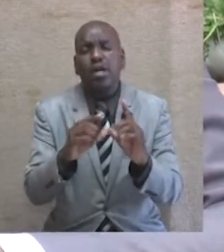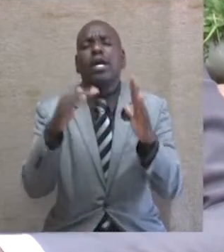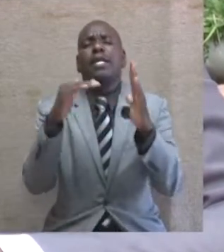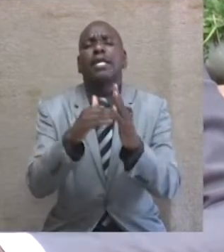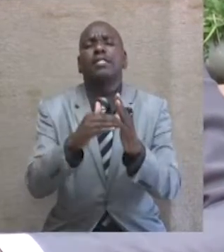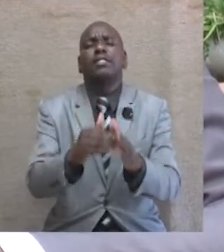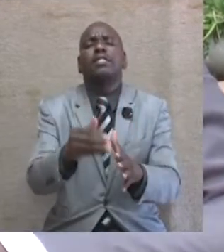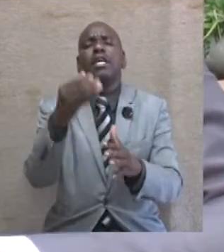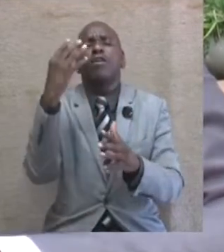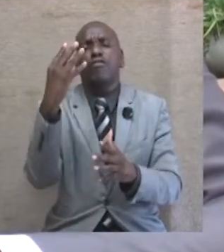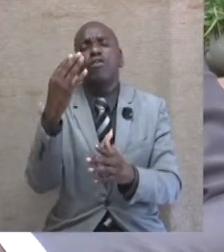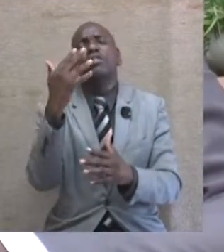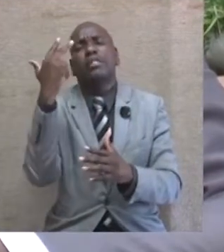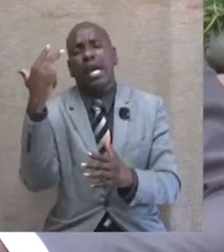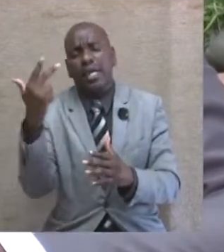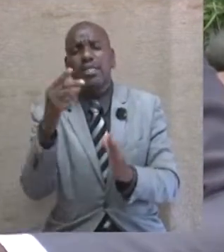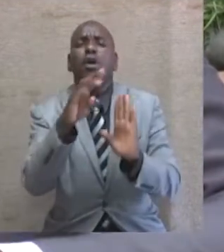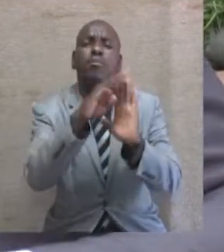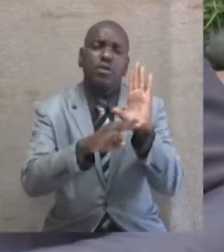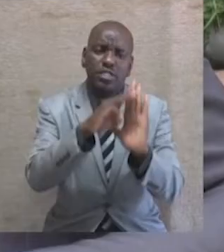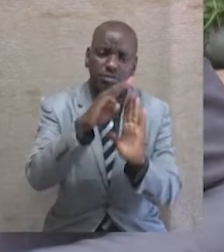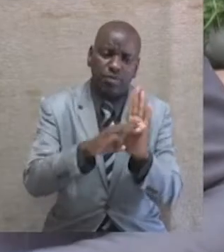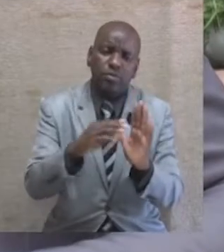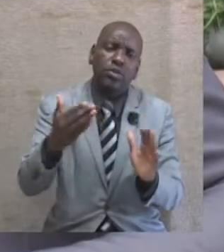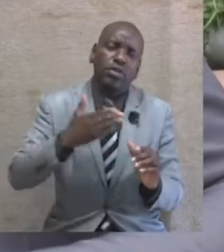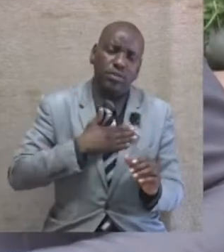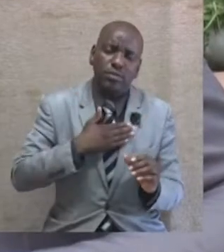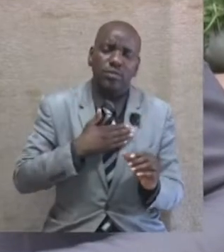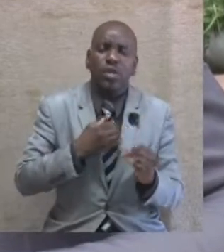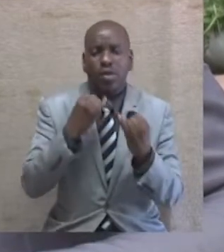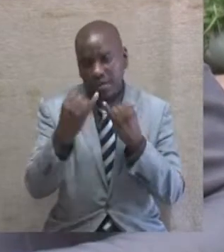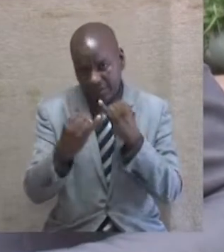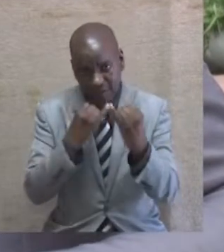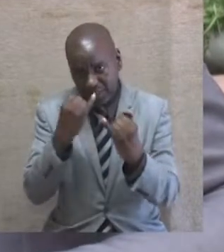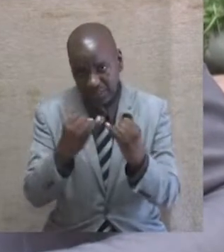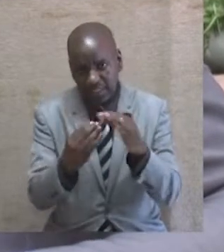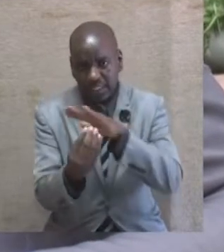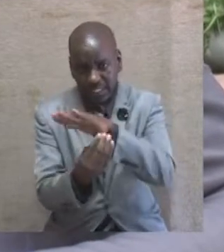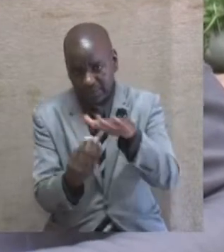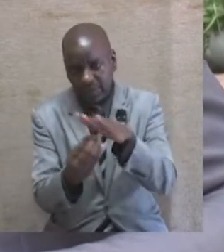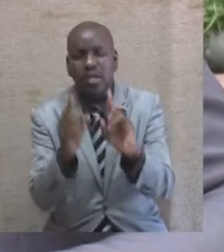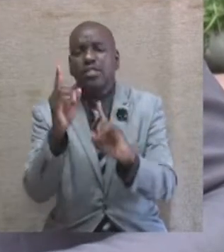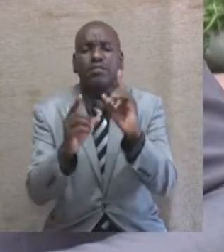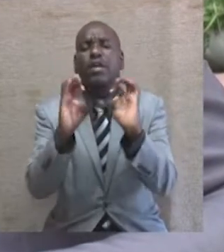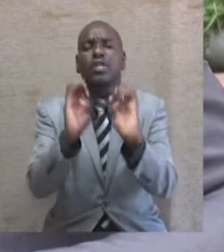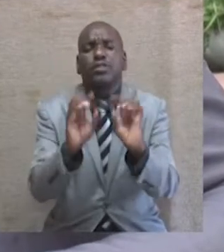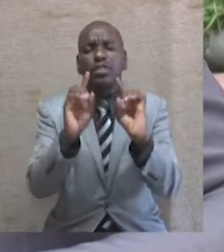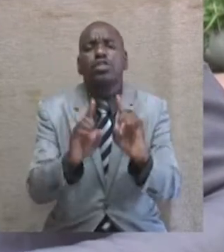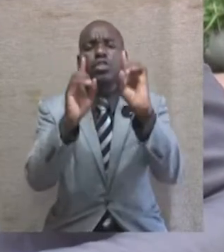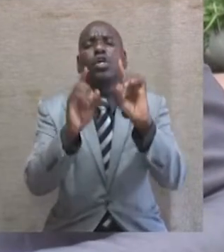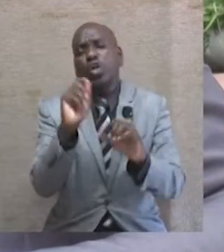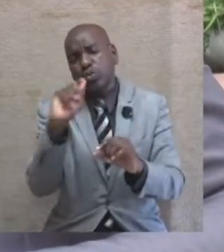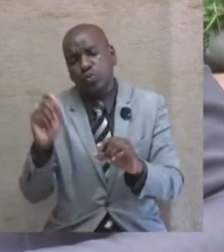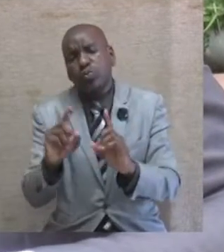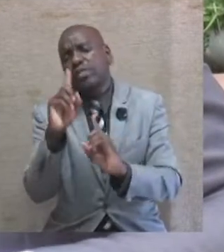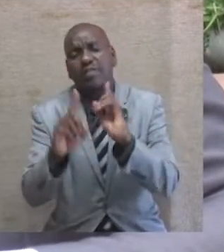of 1948. It has principles that says we need to have information within different environments. Yes. Education, schools